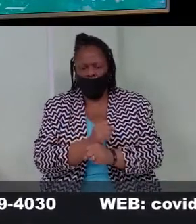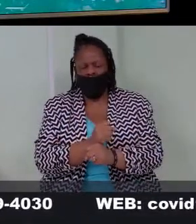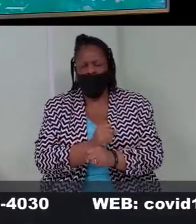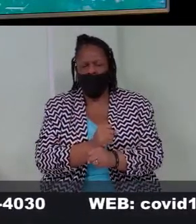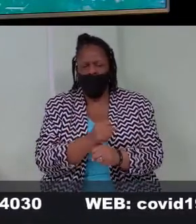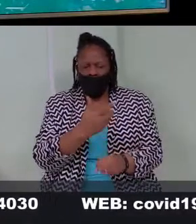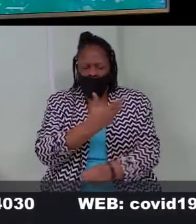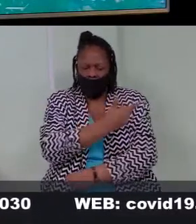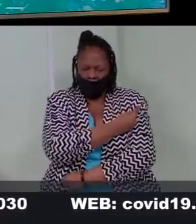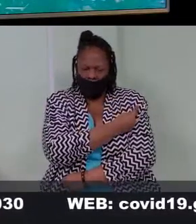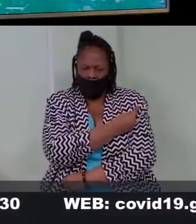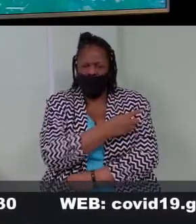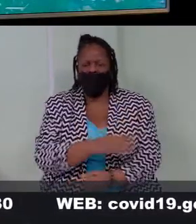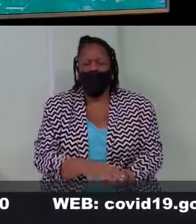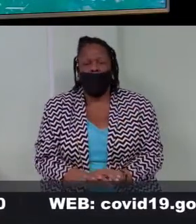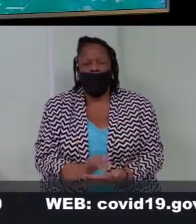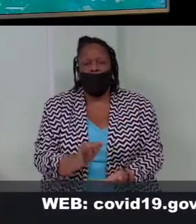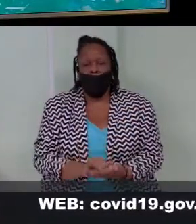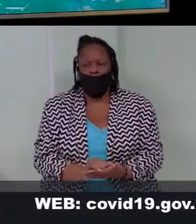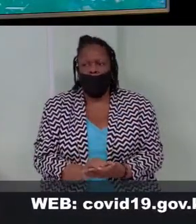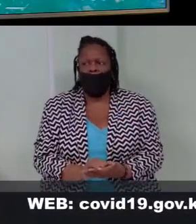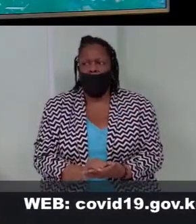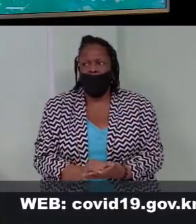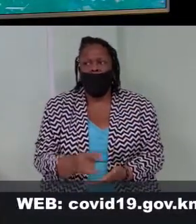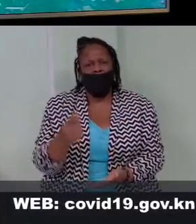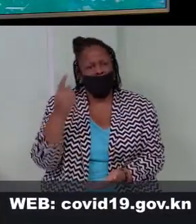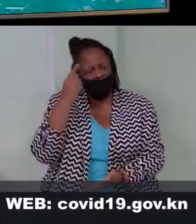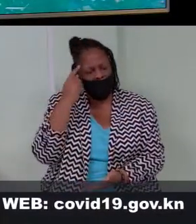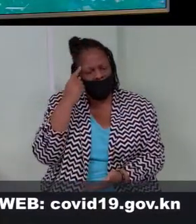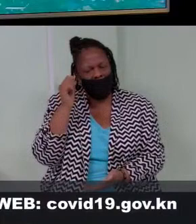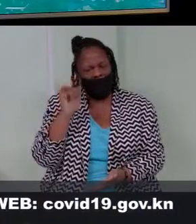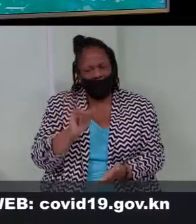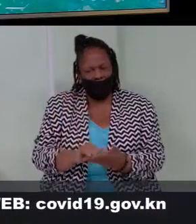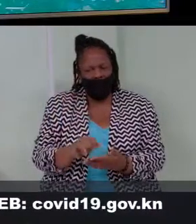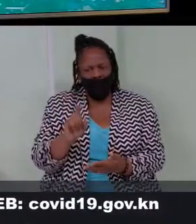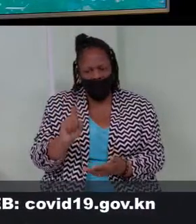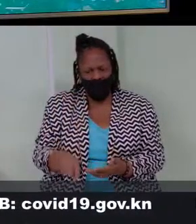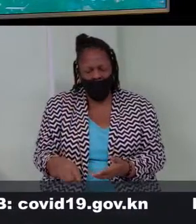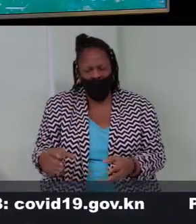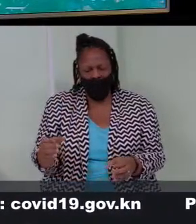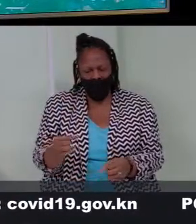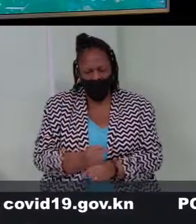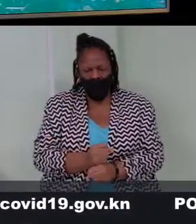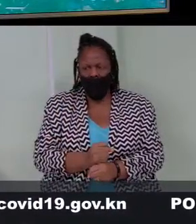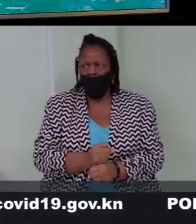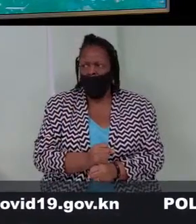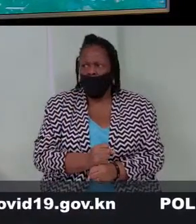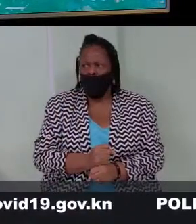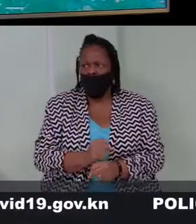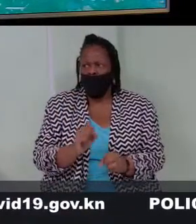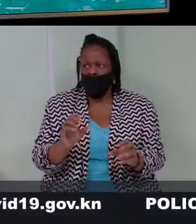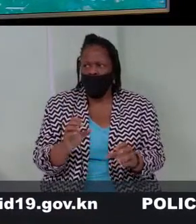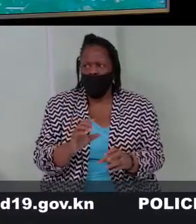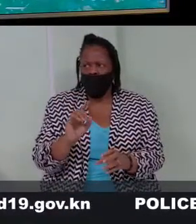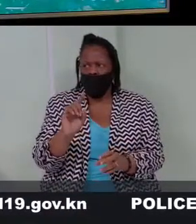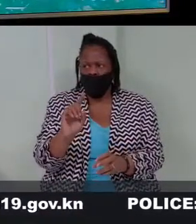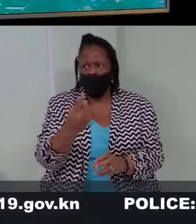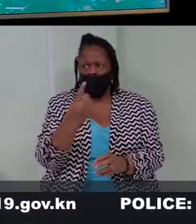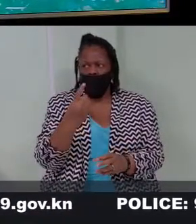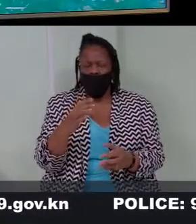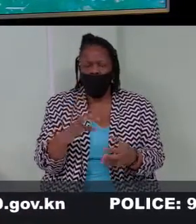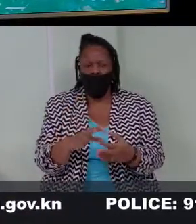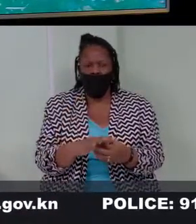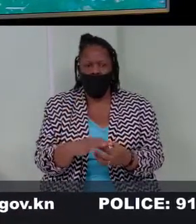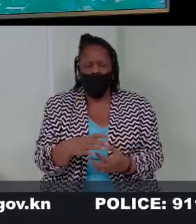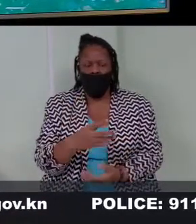suggest that persons in the executive arm and all of the parliamentarians should be part of the first category to receive